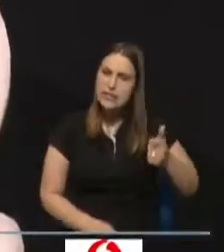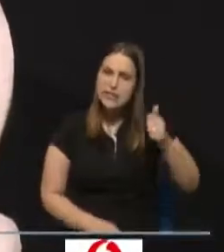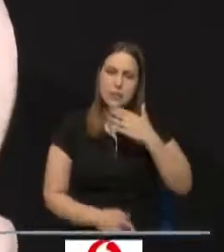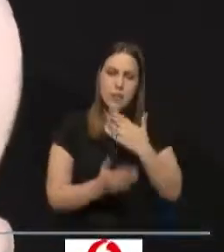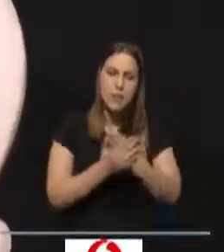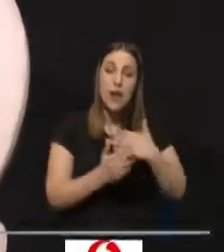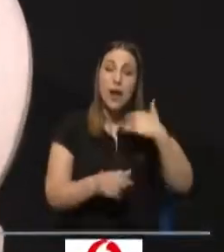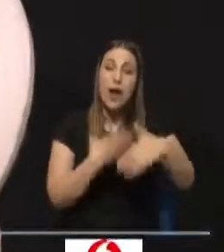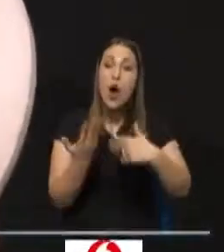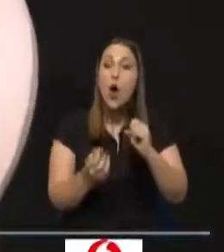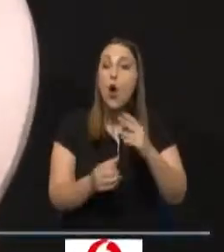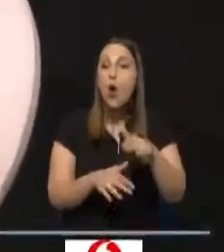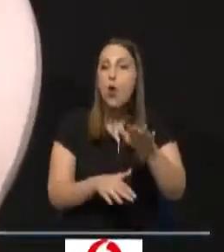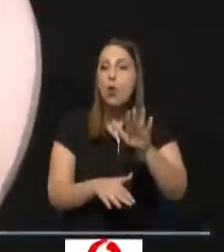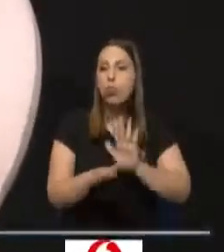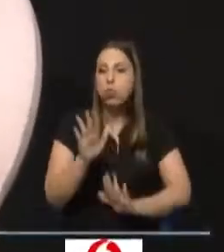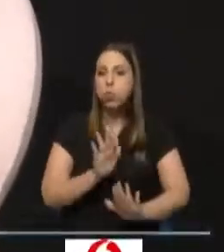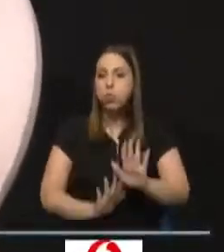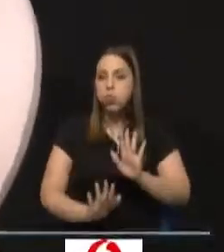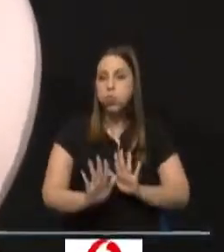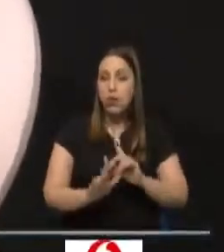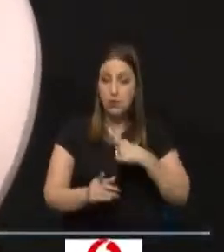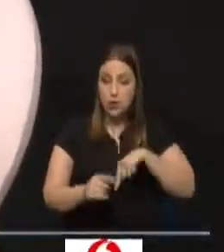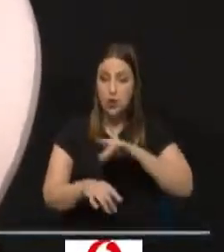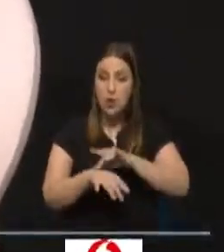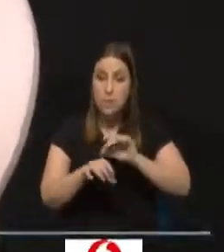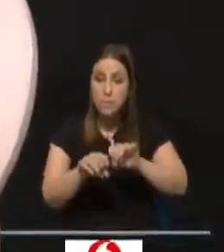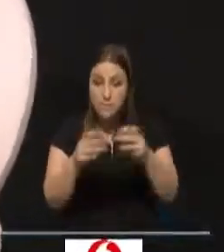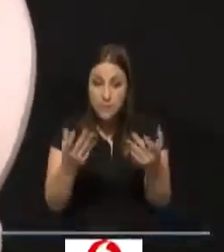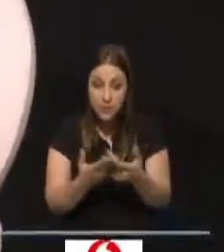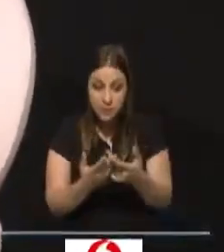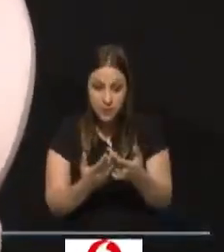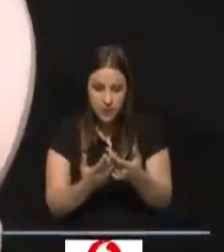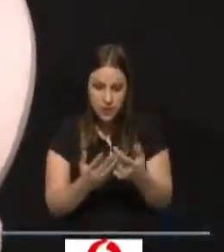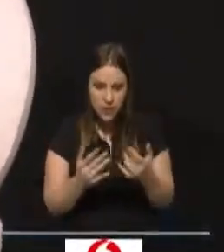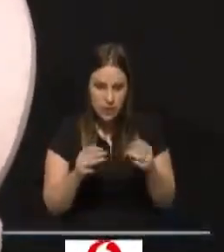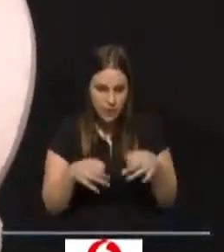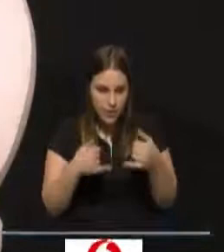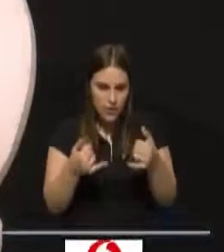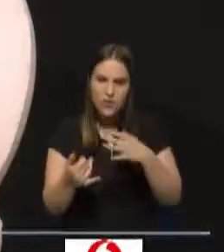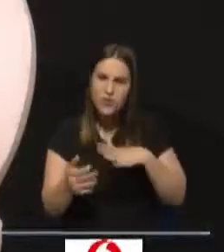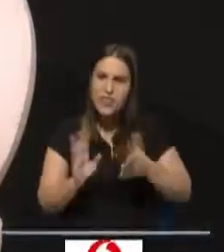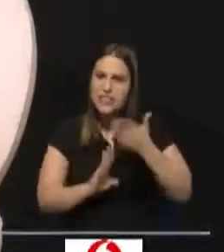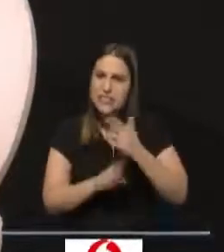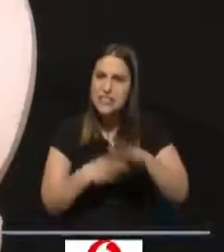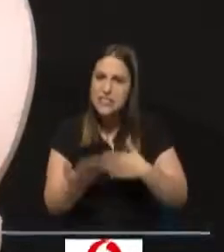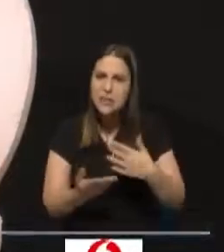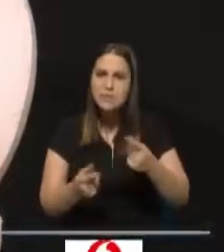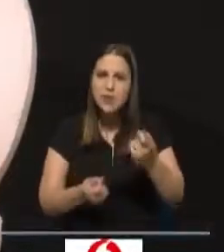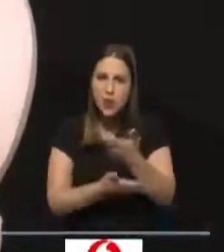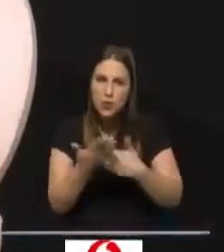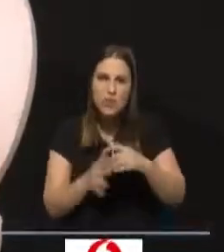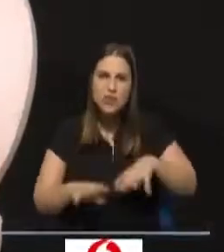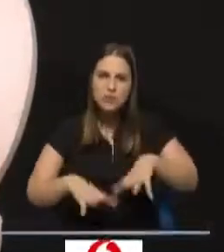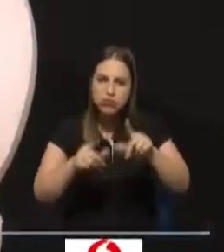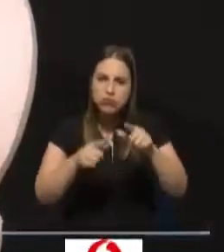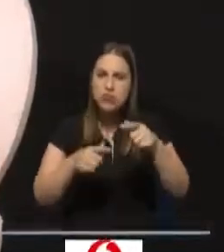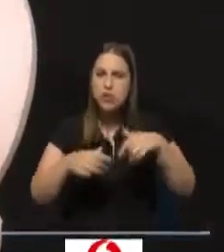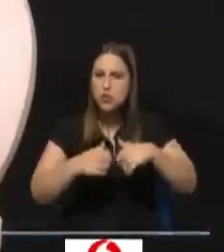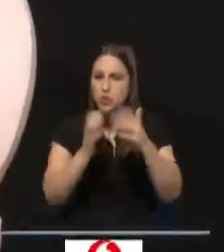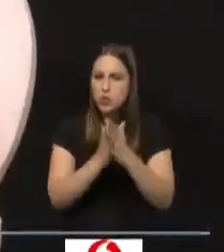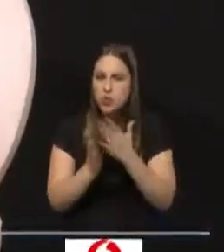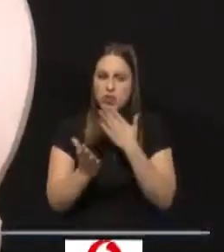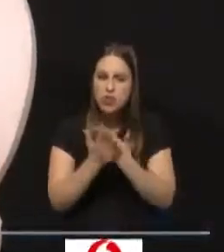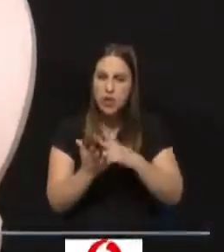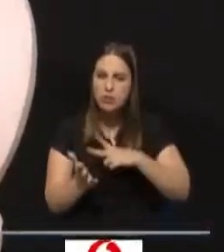stakeholder to accelerate or decelerate. I think we all have to collaborate, especially after the pandemic. We have to accelerate the economic recovery. We have to accelerate